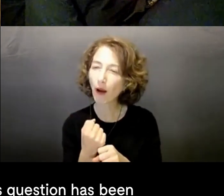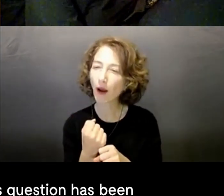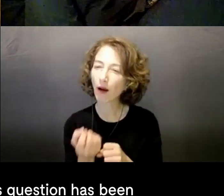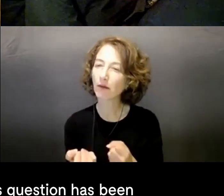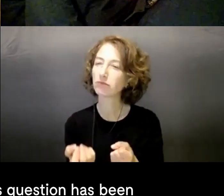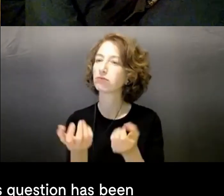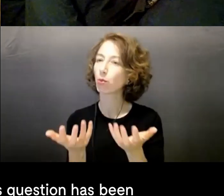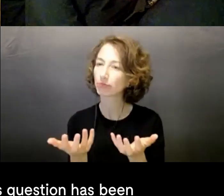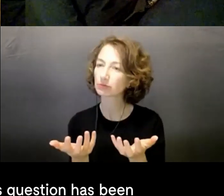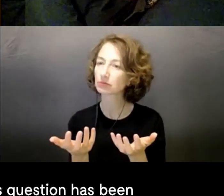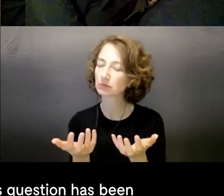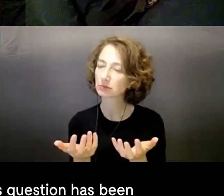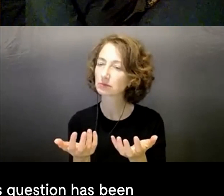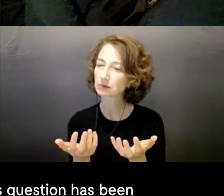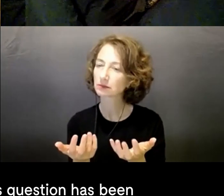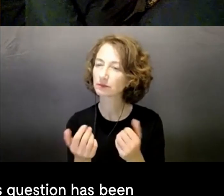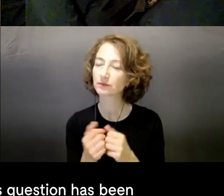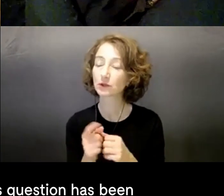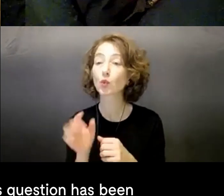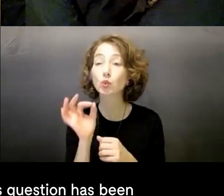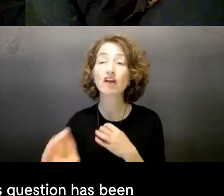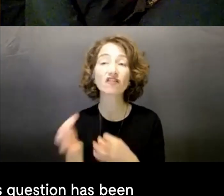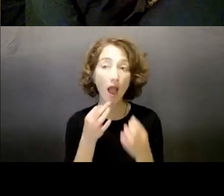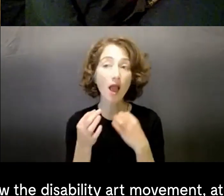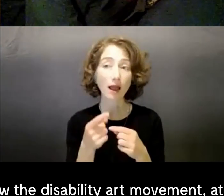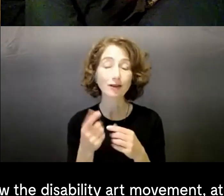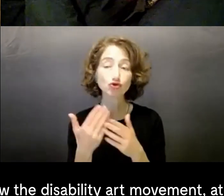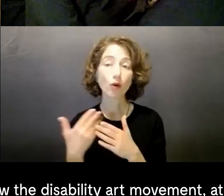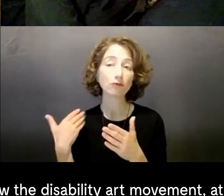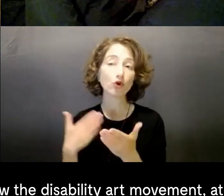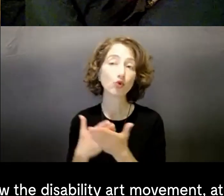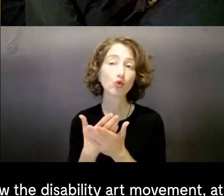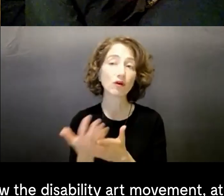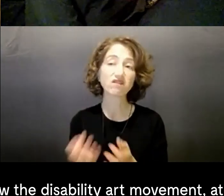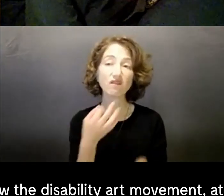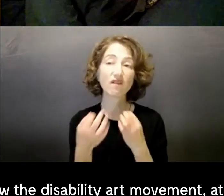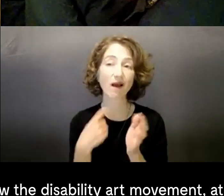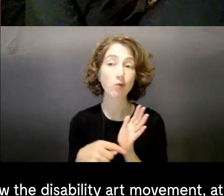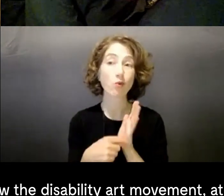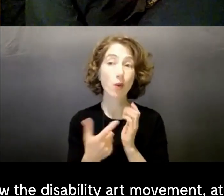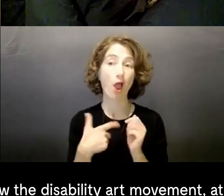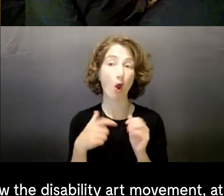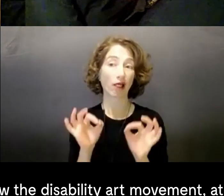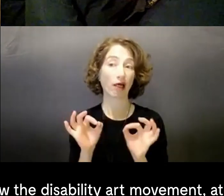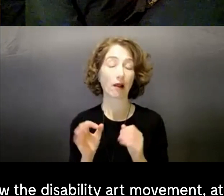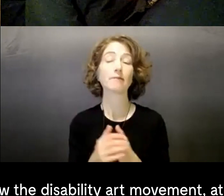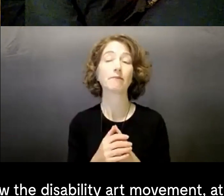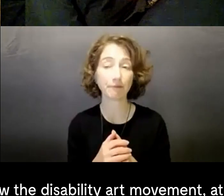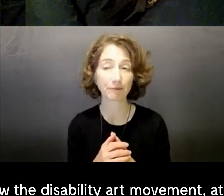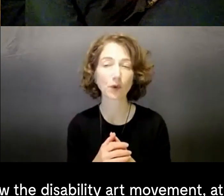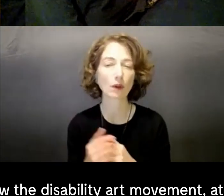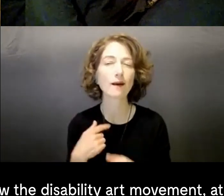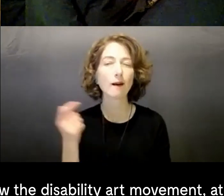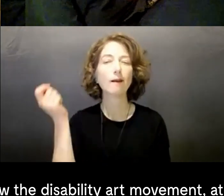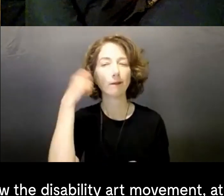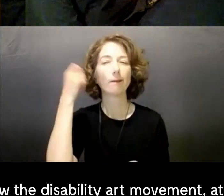one my students have been posing to me for a number of years. And it really points to, I think, how the